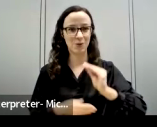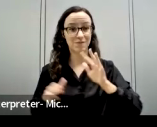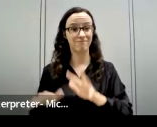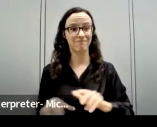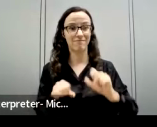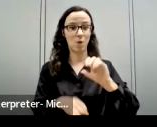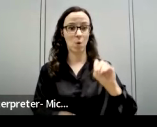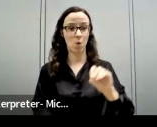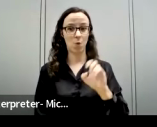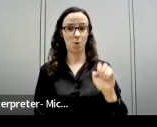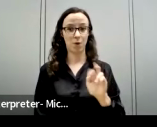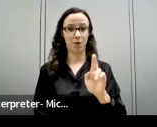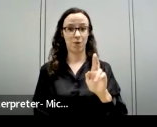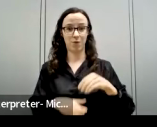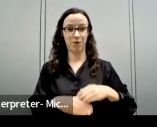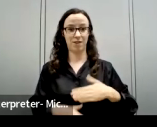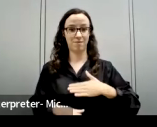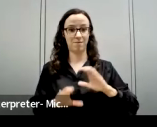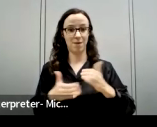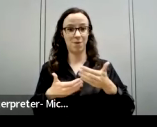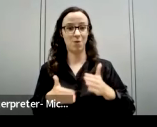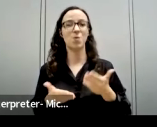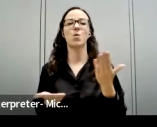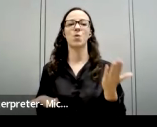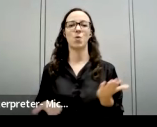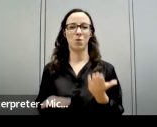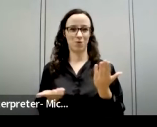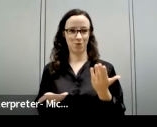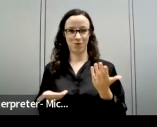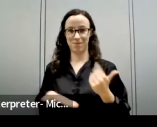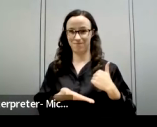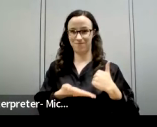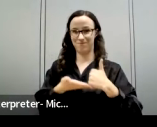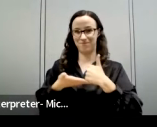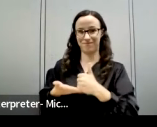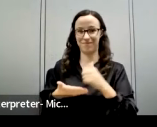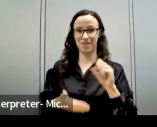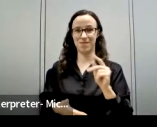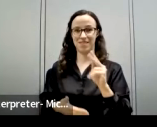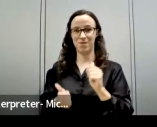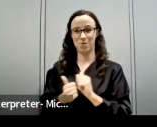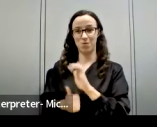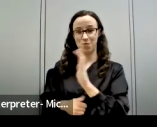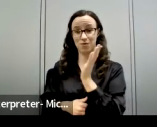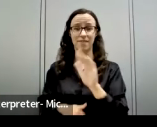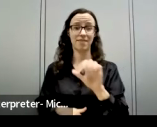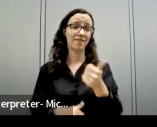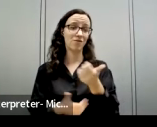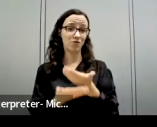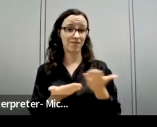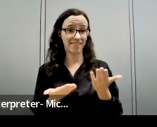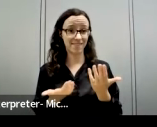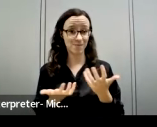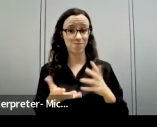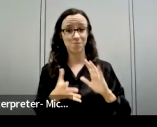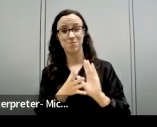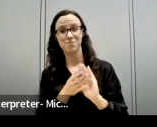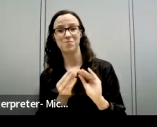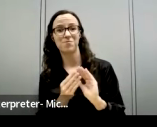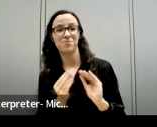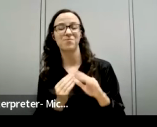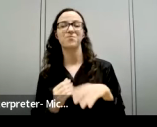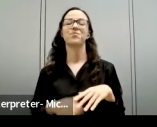classrooms. So that's why I'm here helping Stephanie with her presentation. Other things that I would like to say,